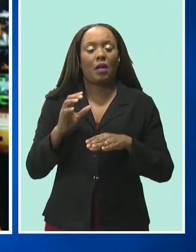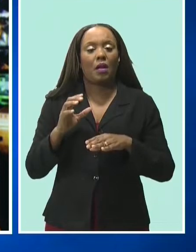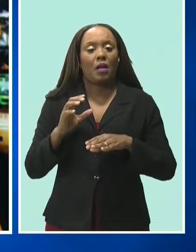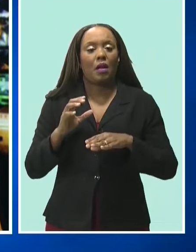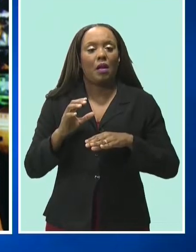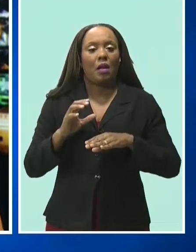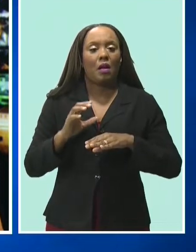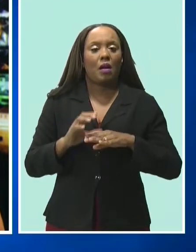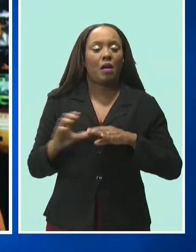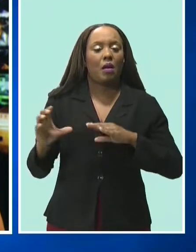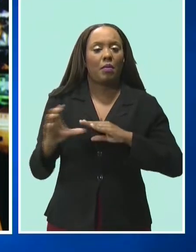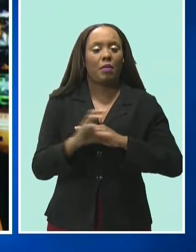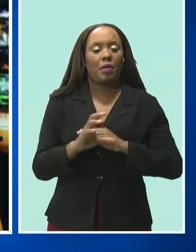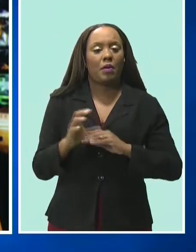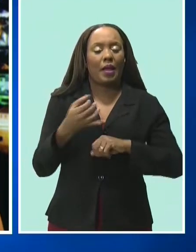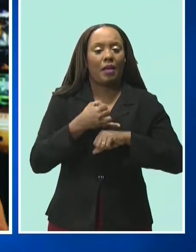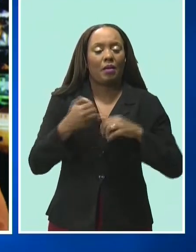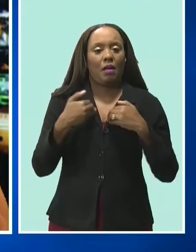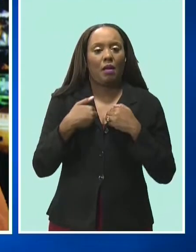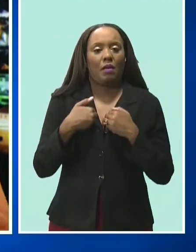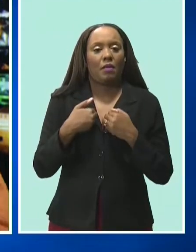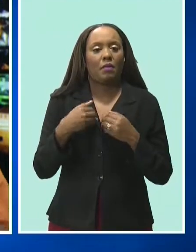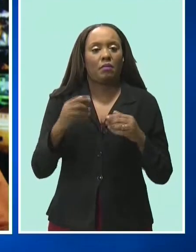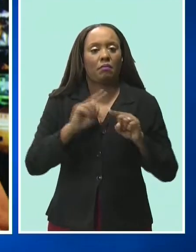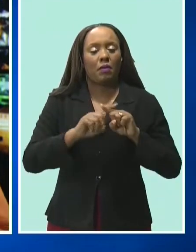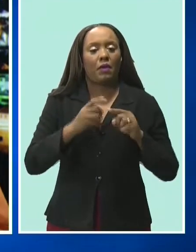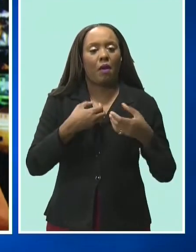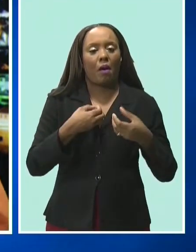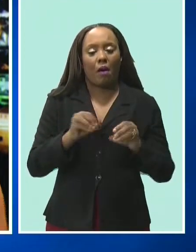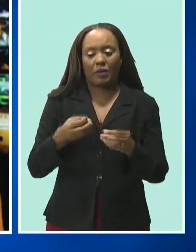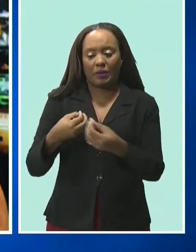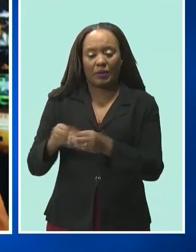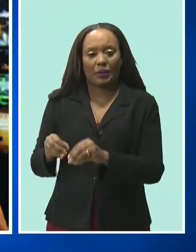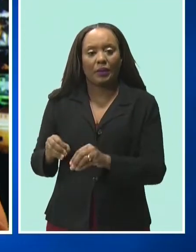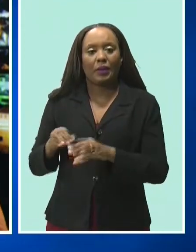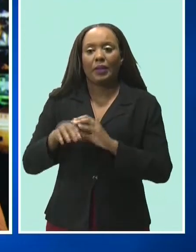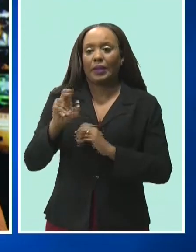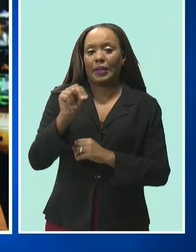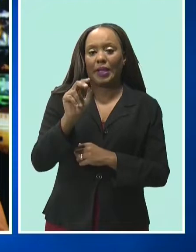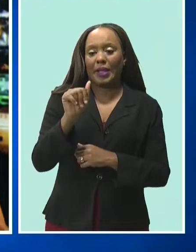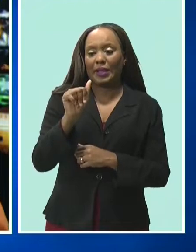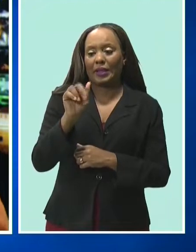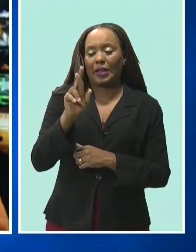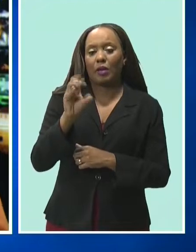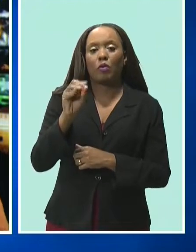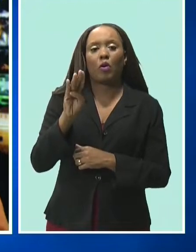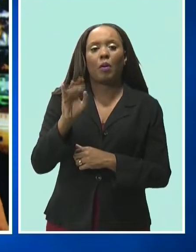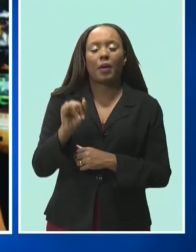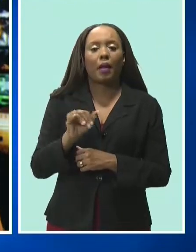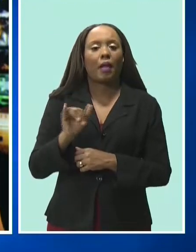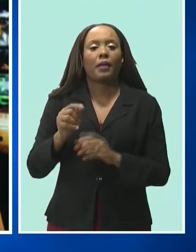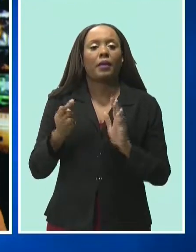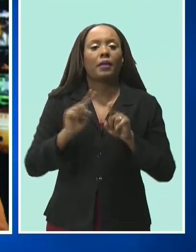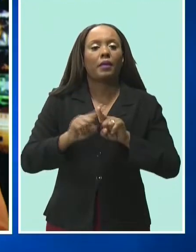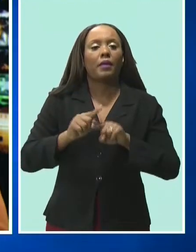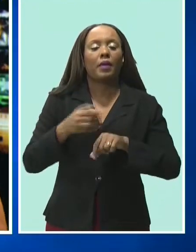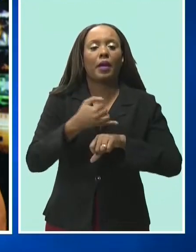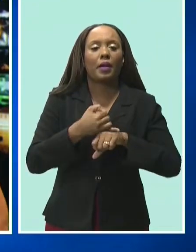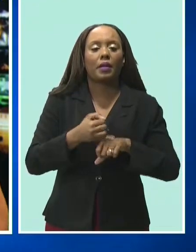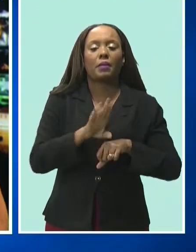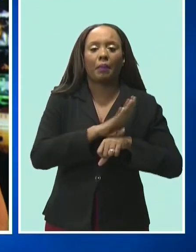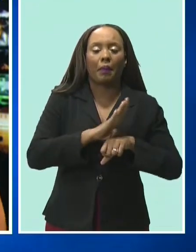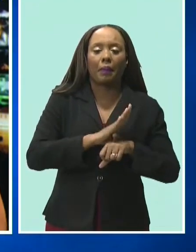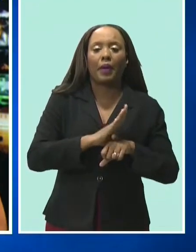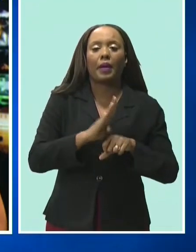Nairobi, Kenya. The Kenyan government has made office space available to CARICOM, free of course for the next 2 years,